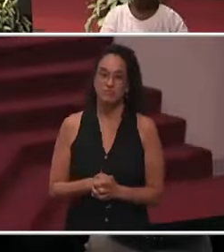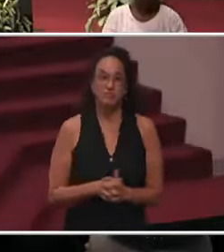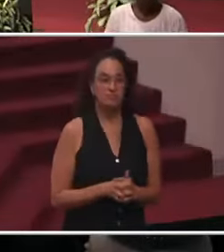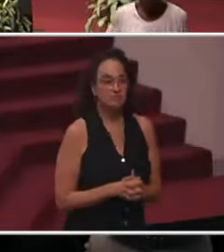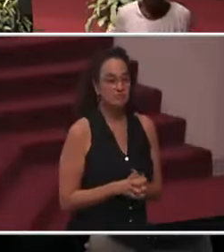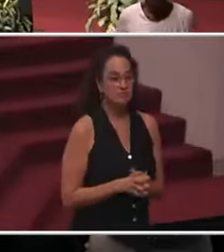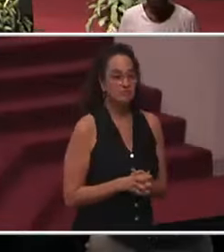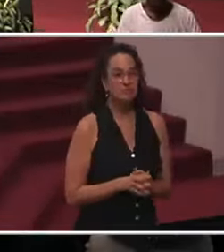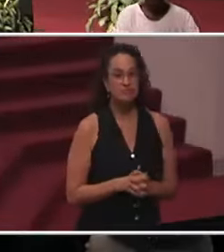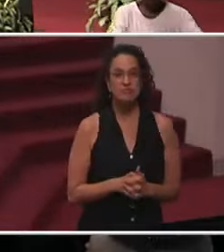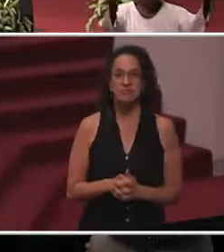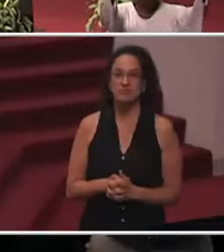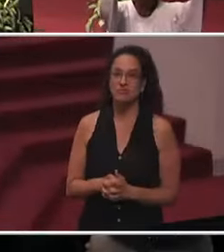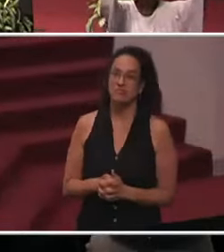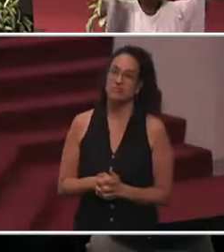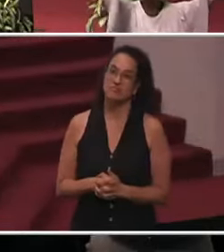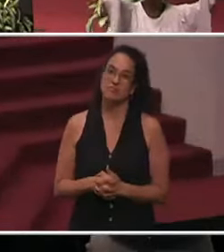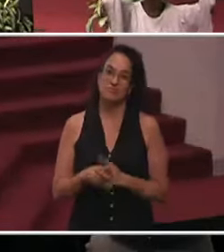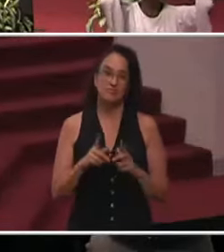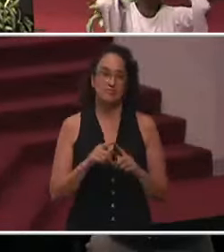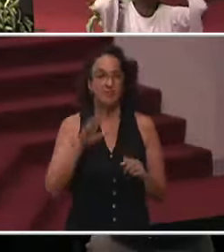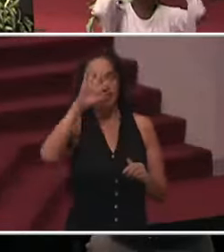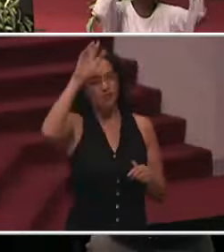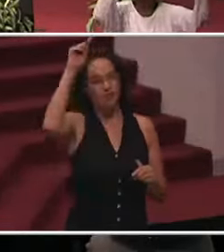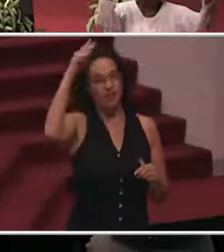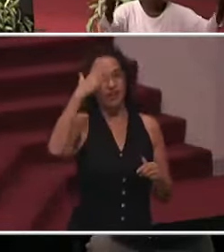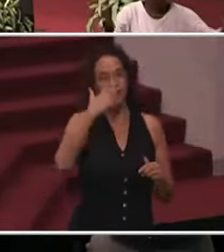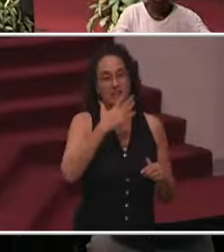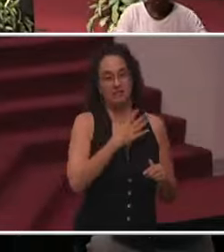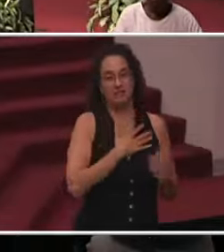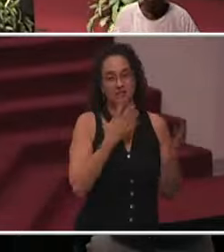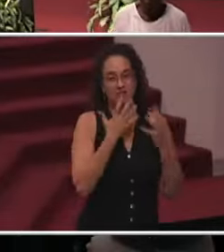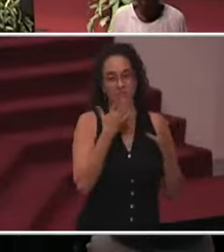By the grace of